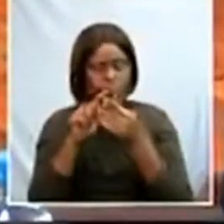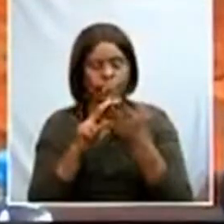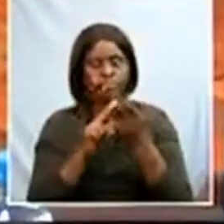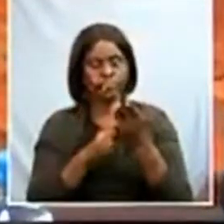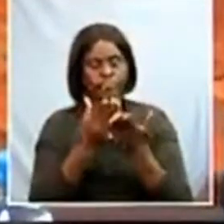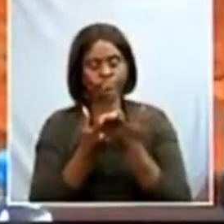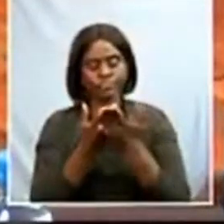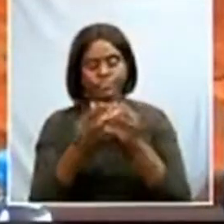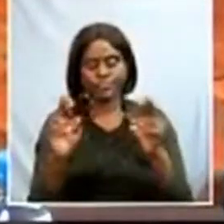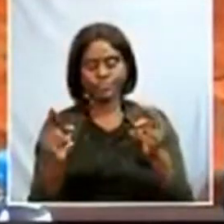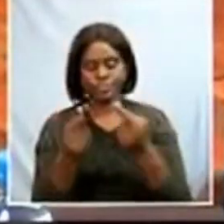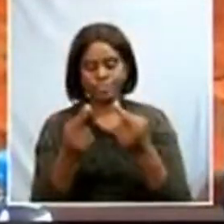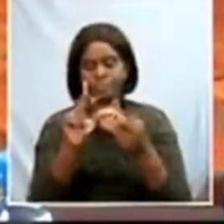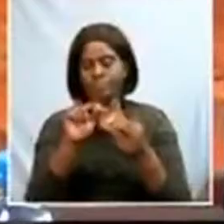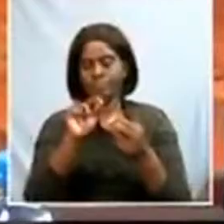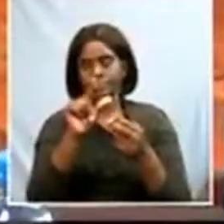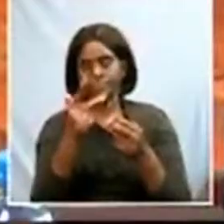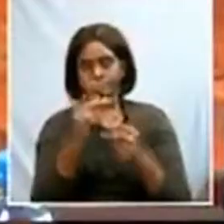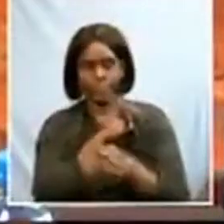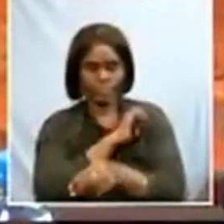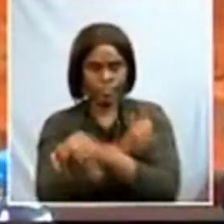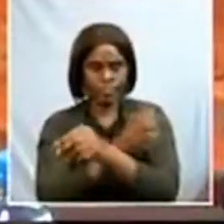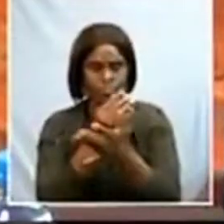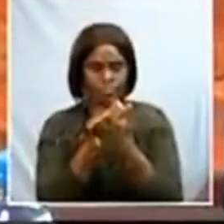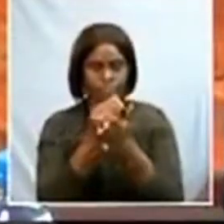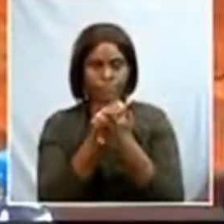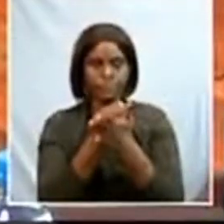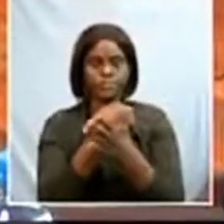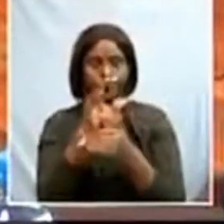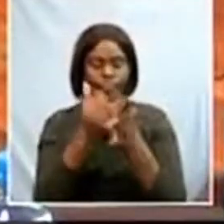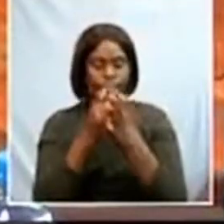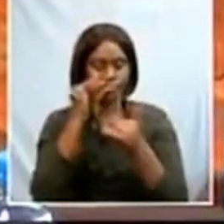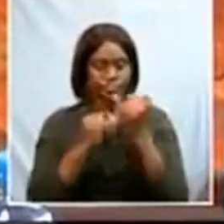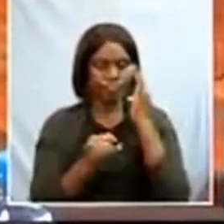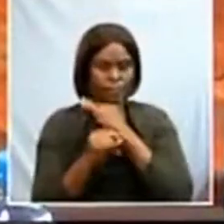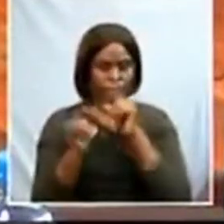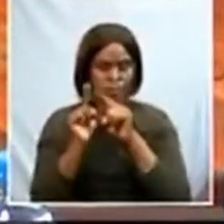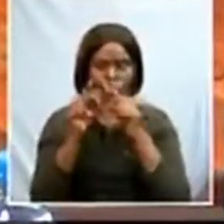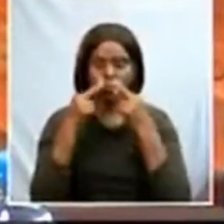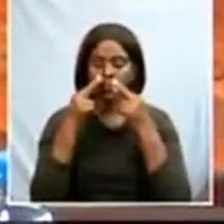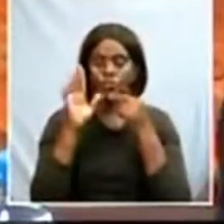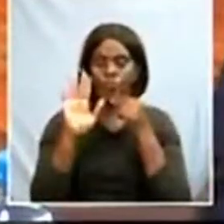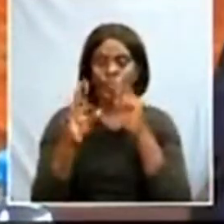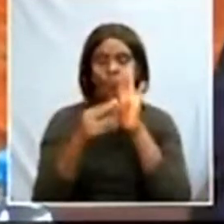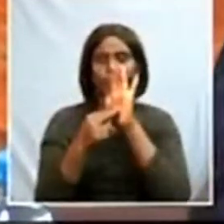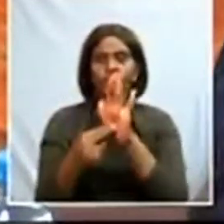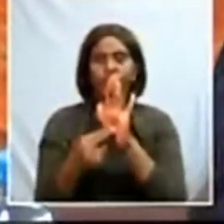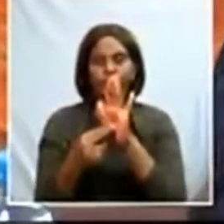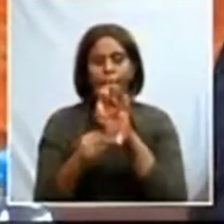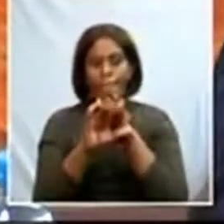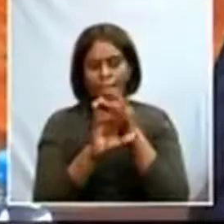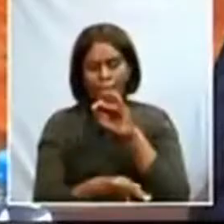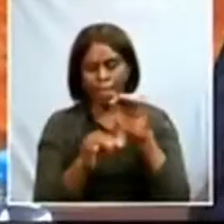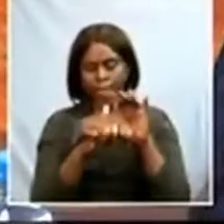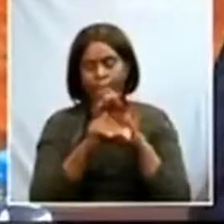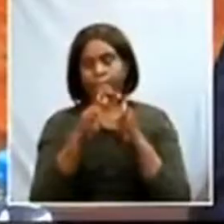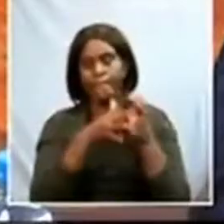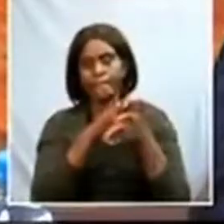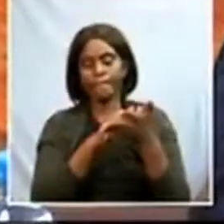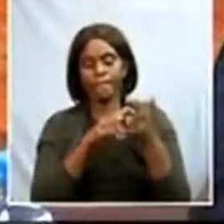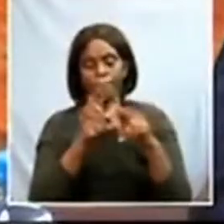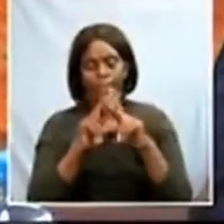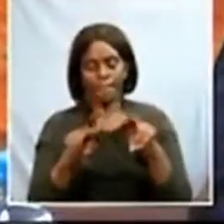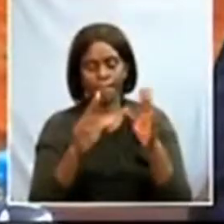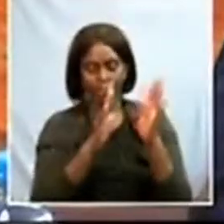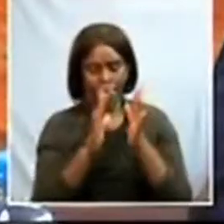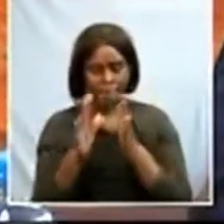the reconciliation of 2023 empowerment grants has been completed and the results are shown below in the table, Chair.